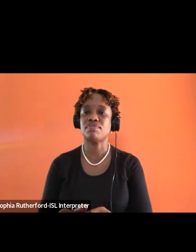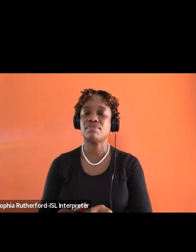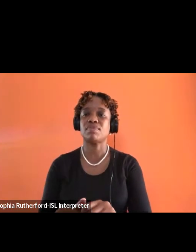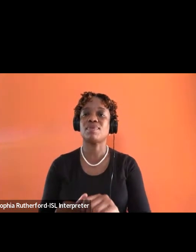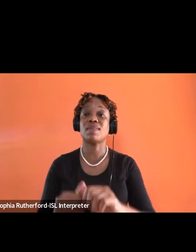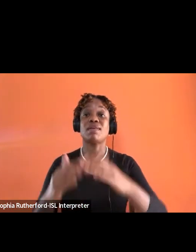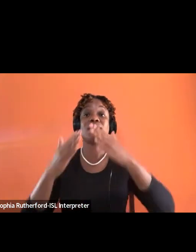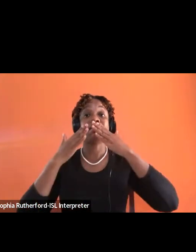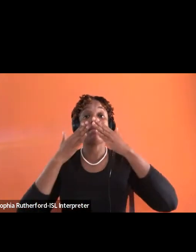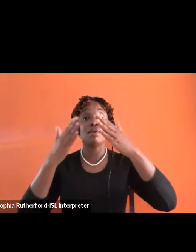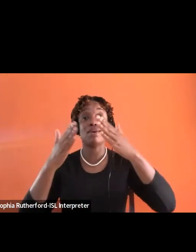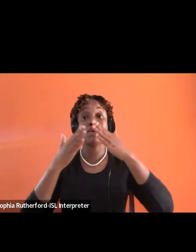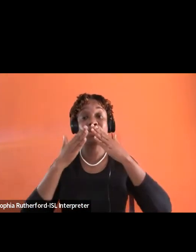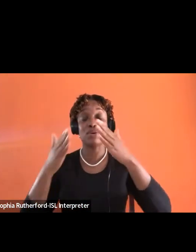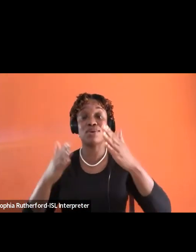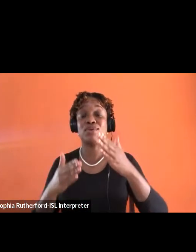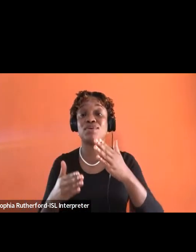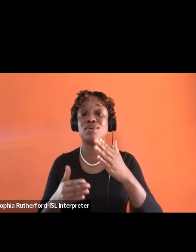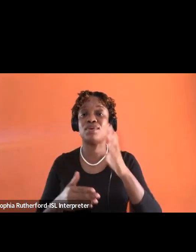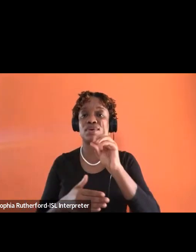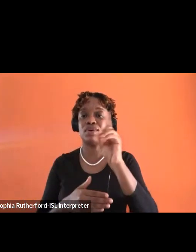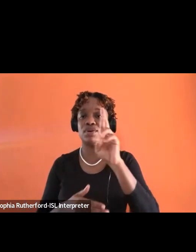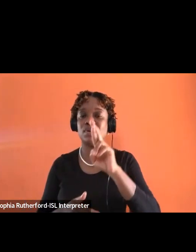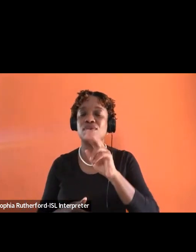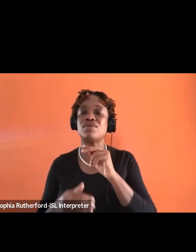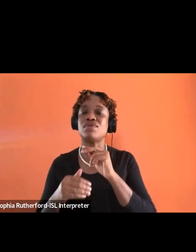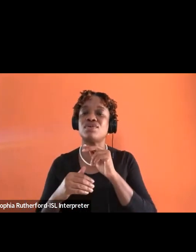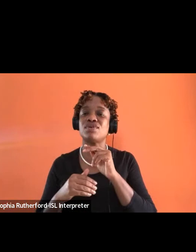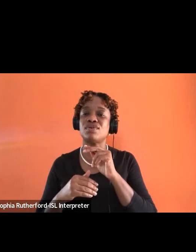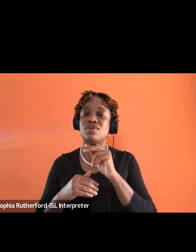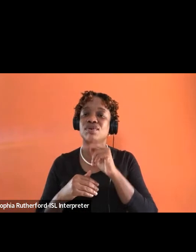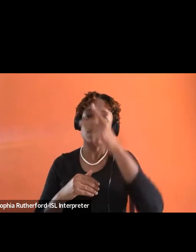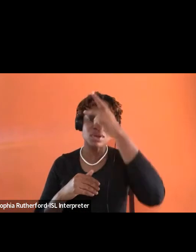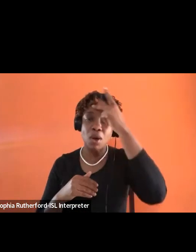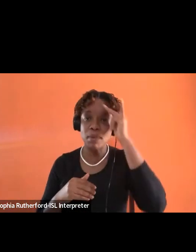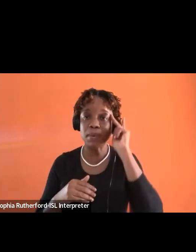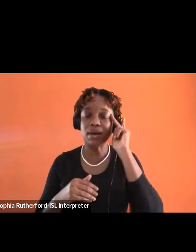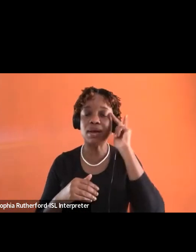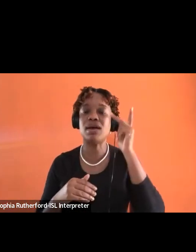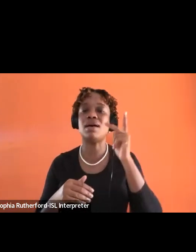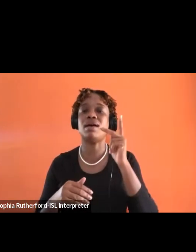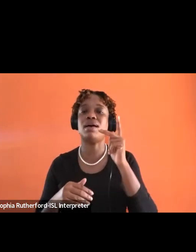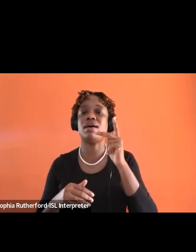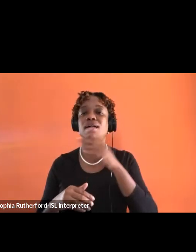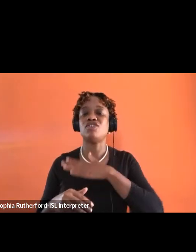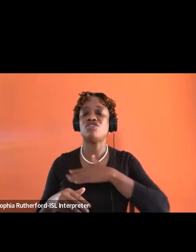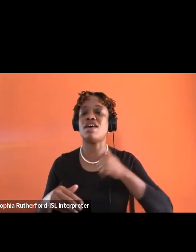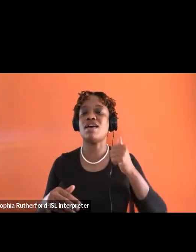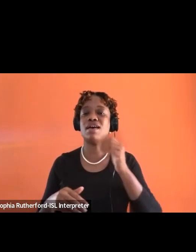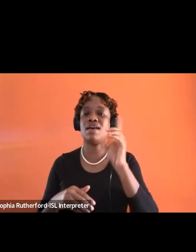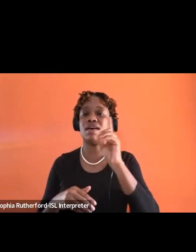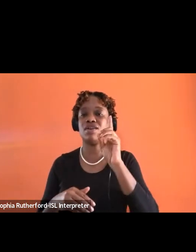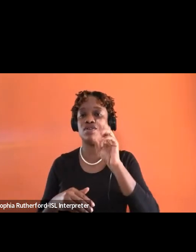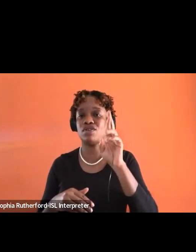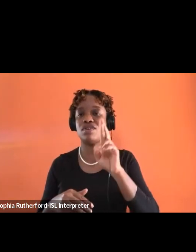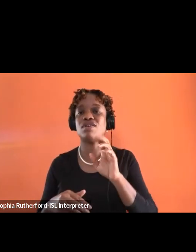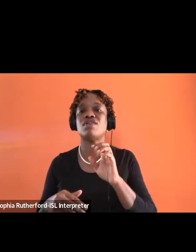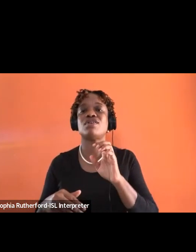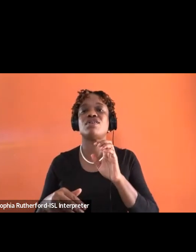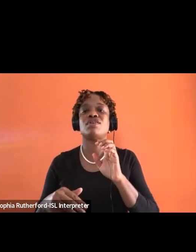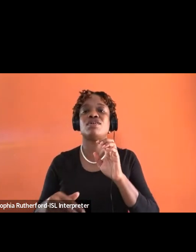Thank you very much, Dr. Cumberbatch, and also Dr. Camille